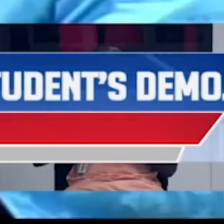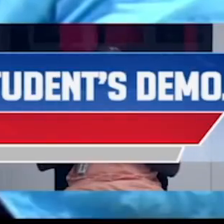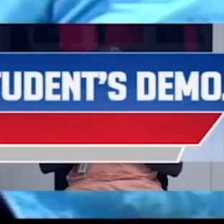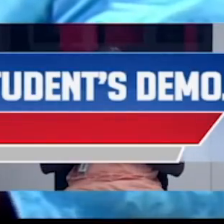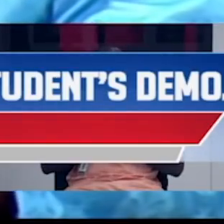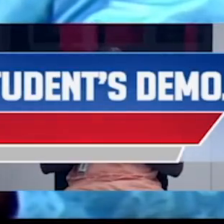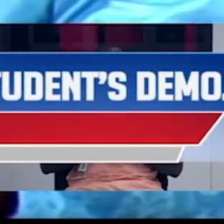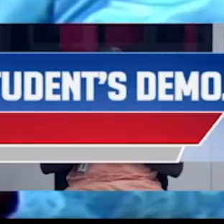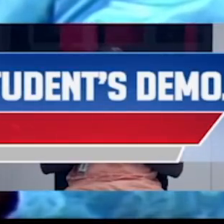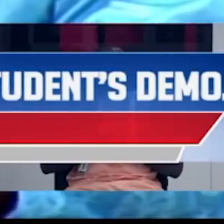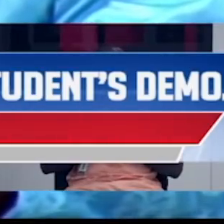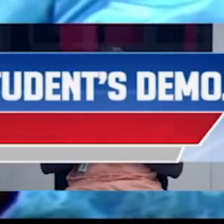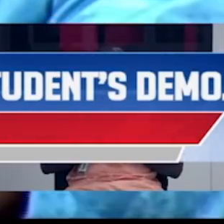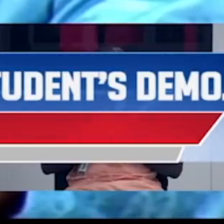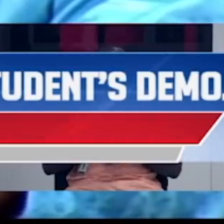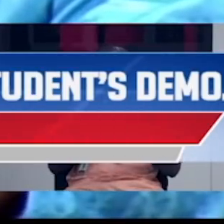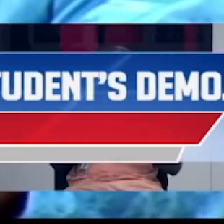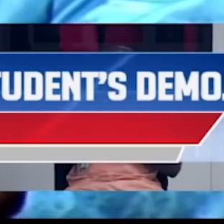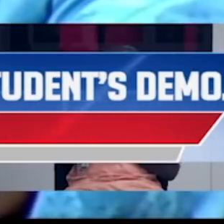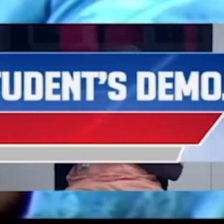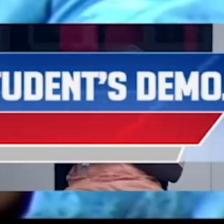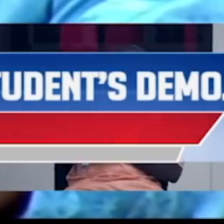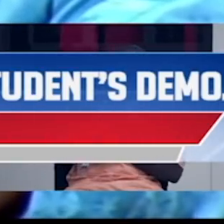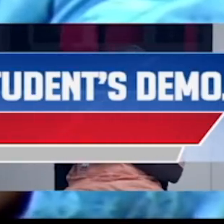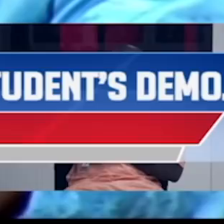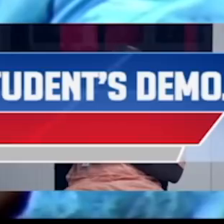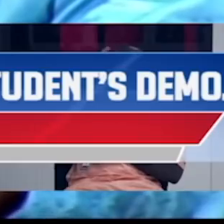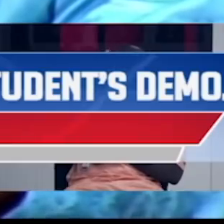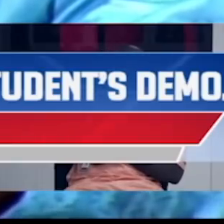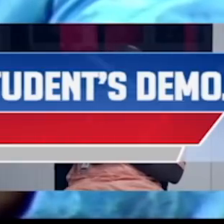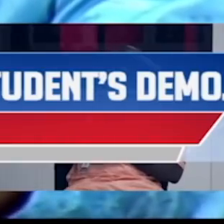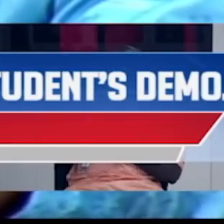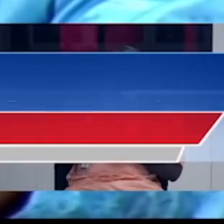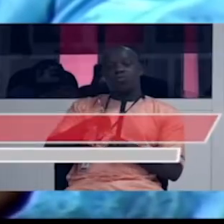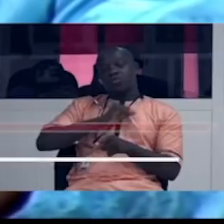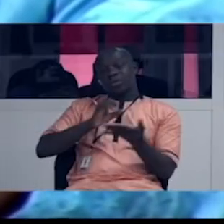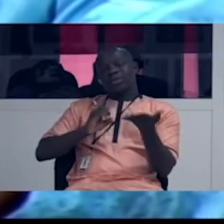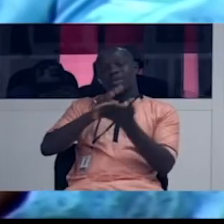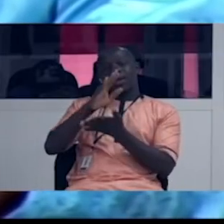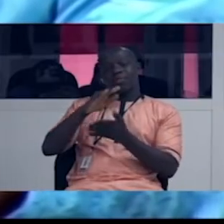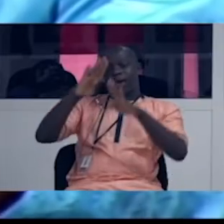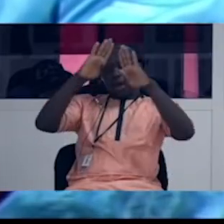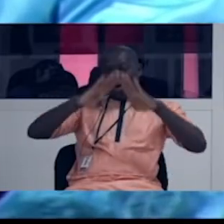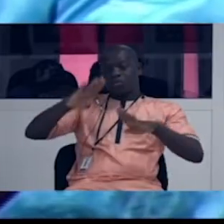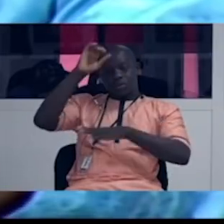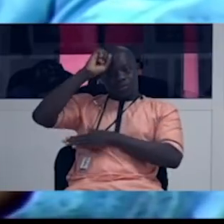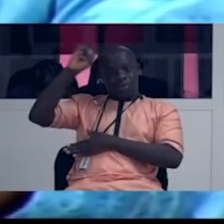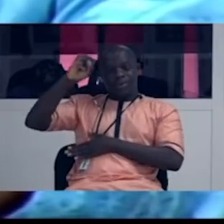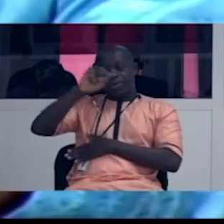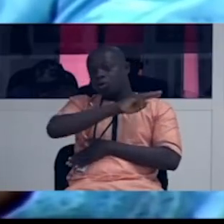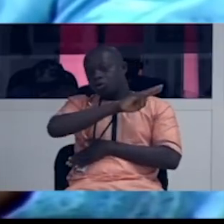her life could have been in danger for not executing the orders of Yahya Jammeh. She confirmed the visit of the former president Jammeh